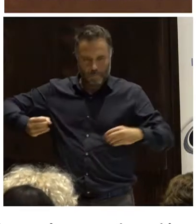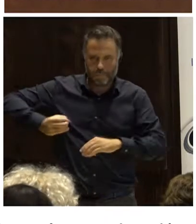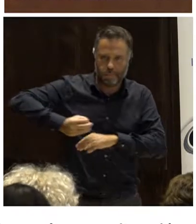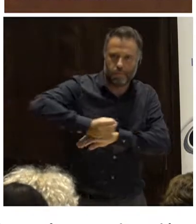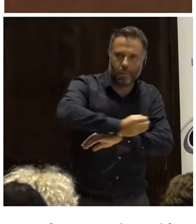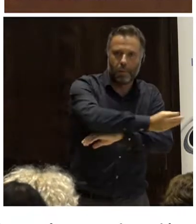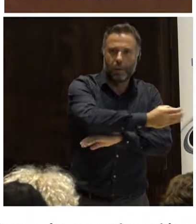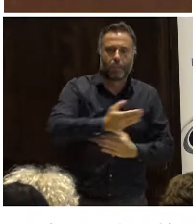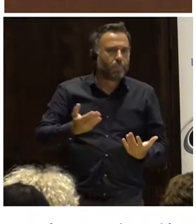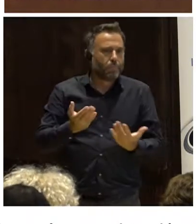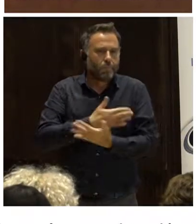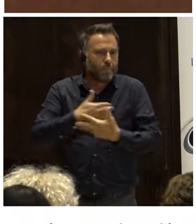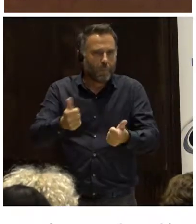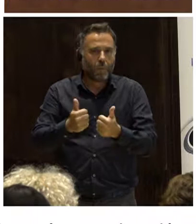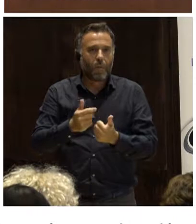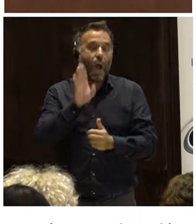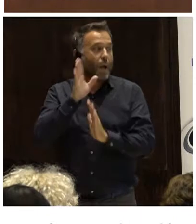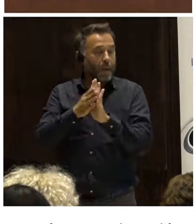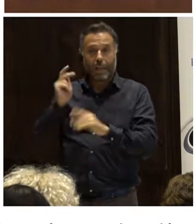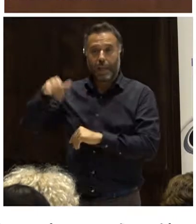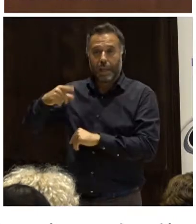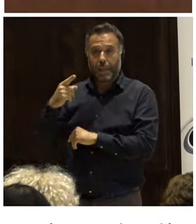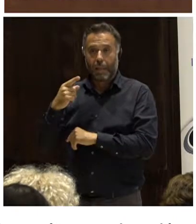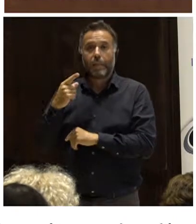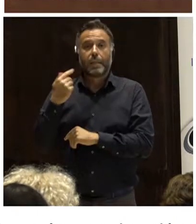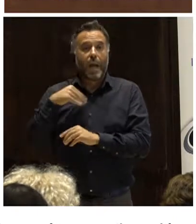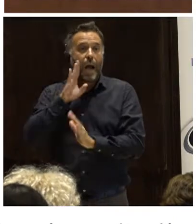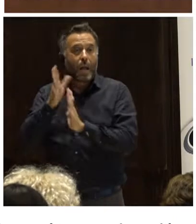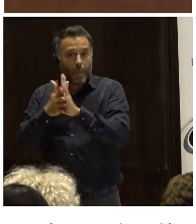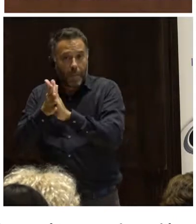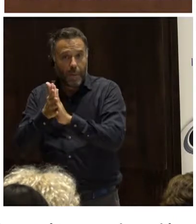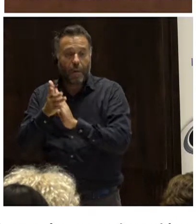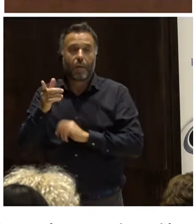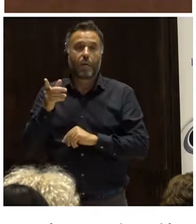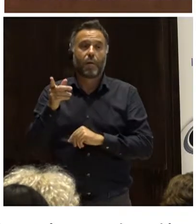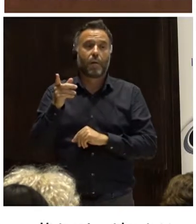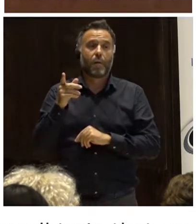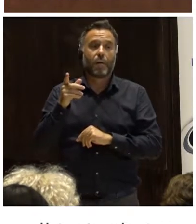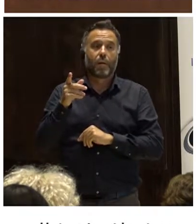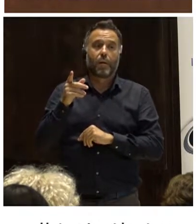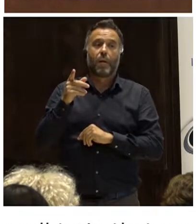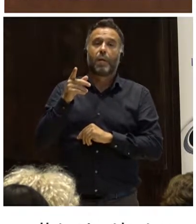Kim already mentioned before that they tried to create a